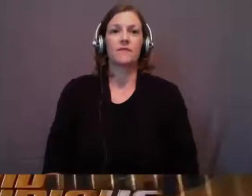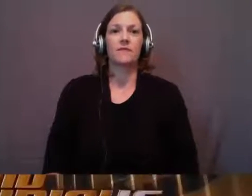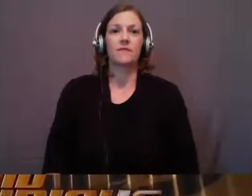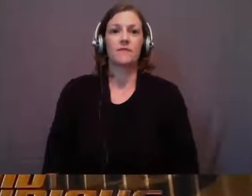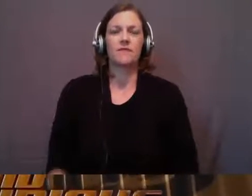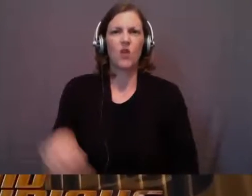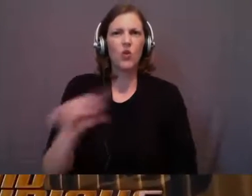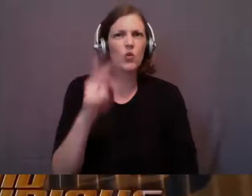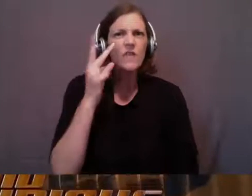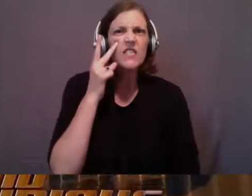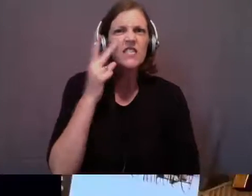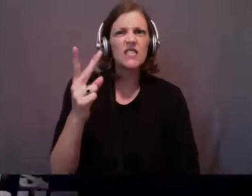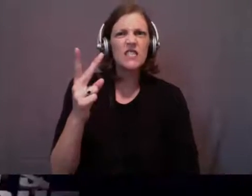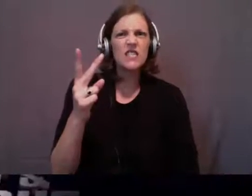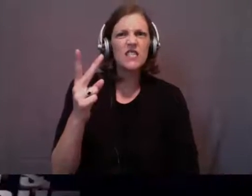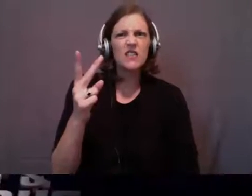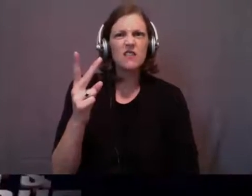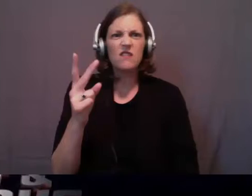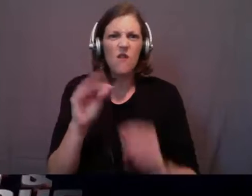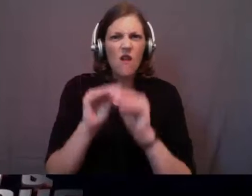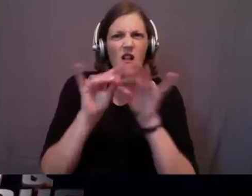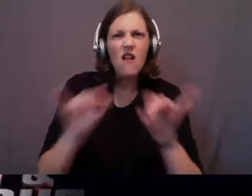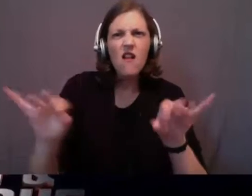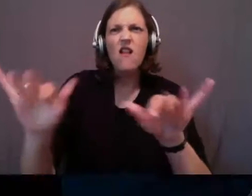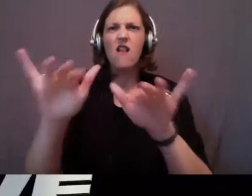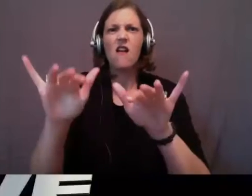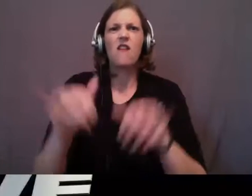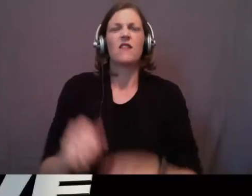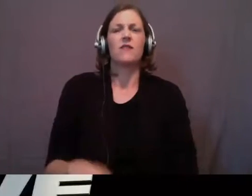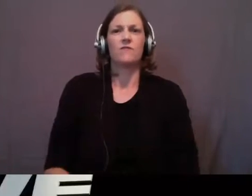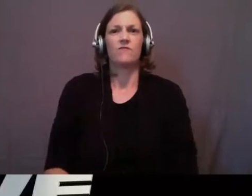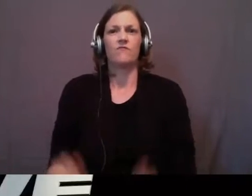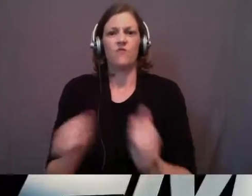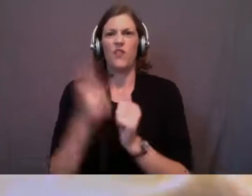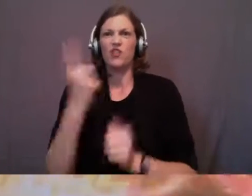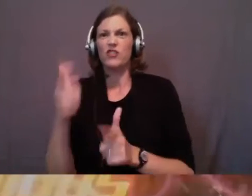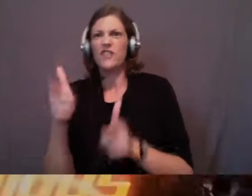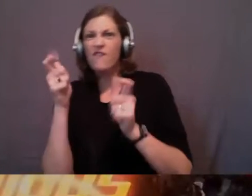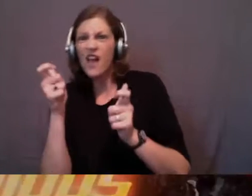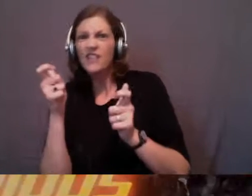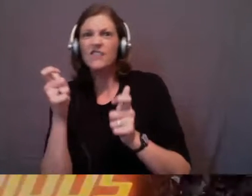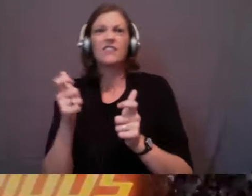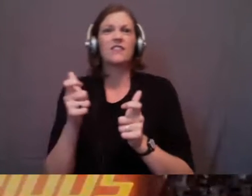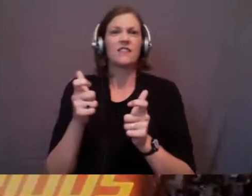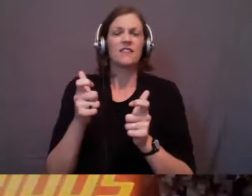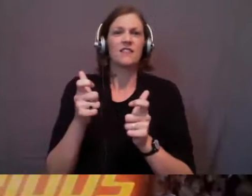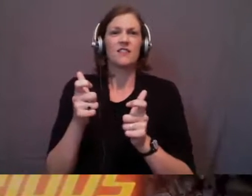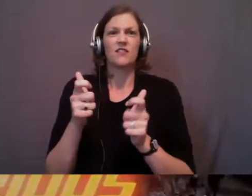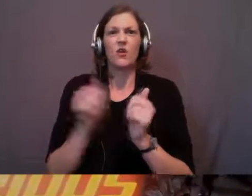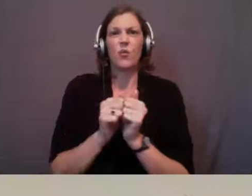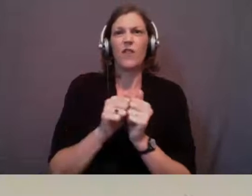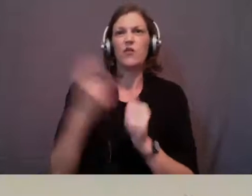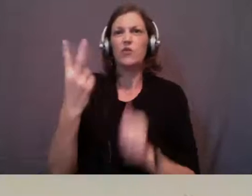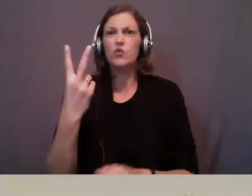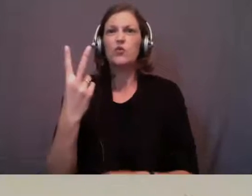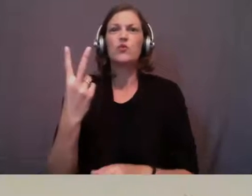You've seen it with the thes. You've seen it without the thes. With just the fast. And with twos where the thes should